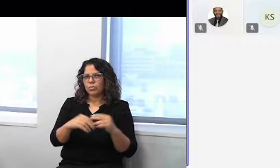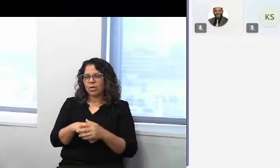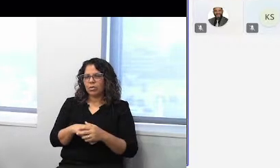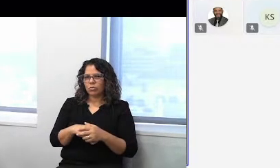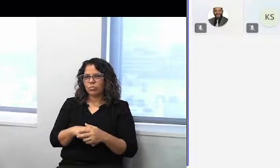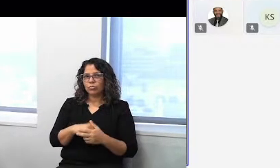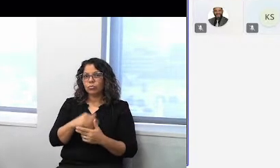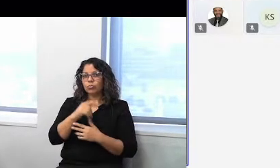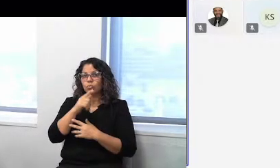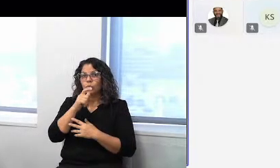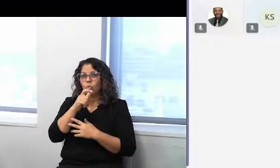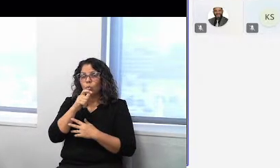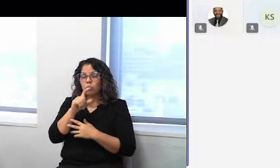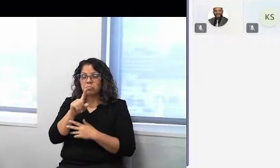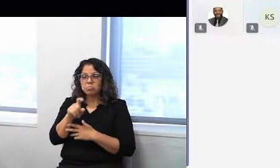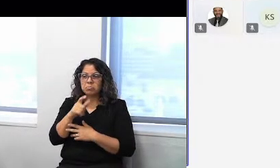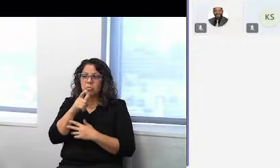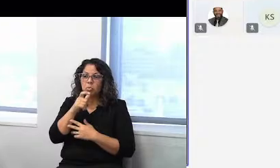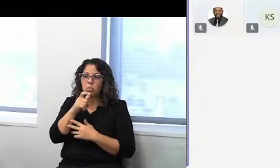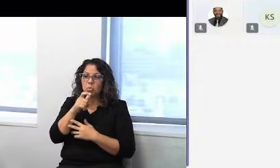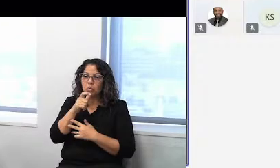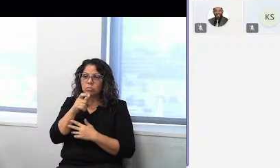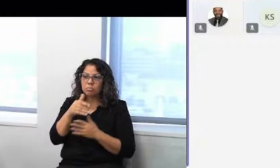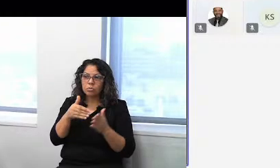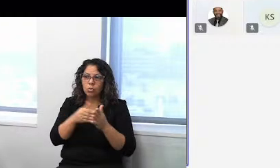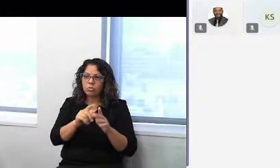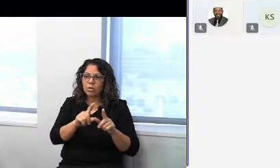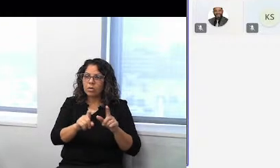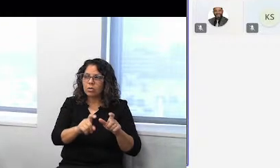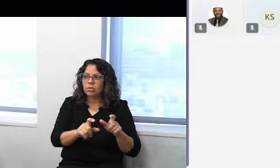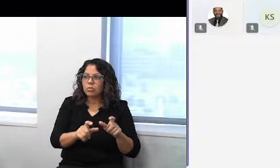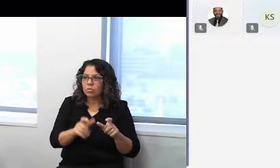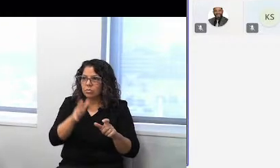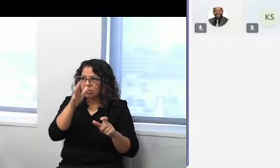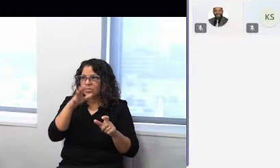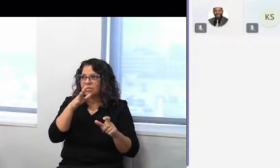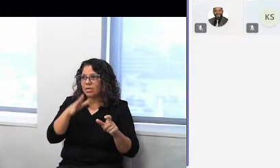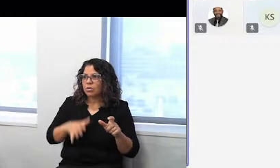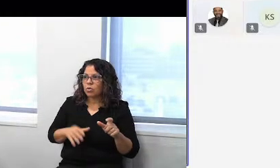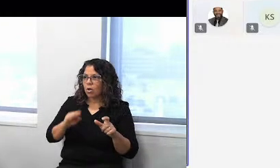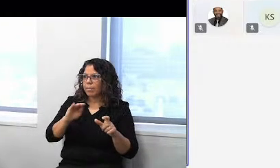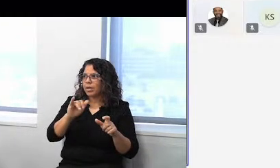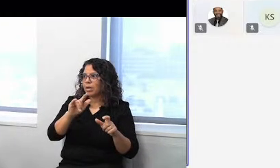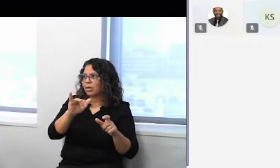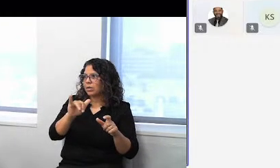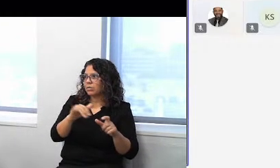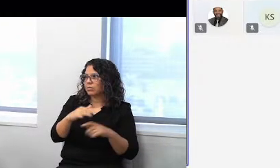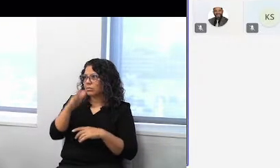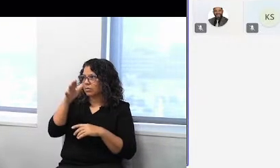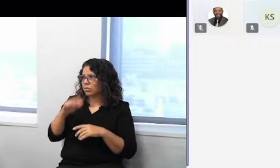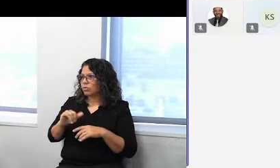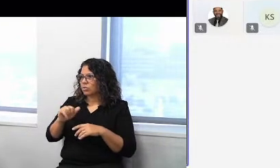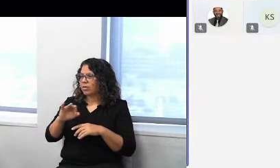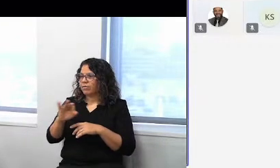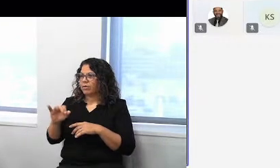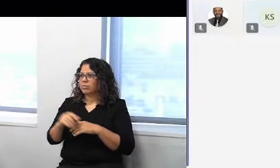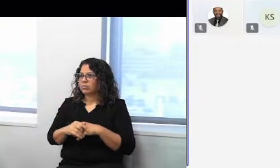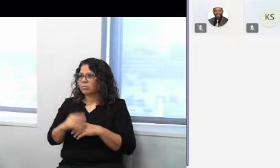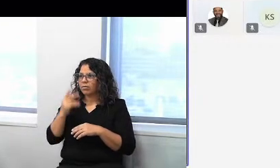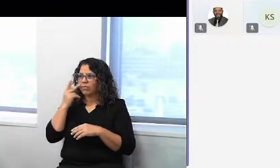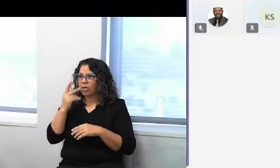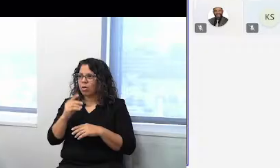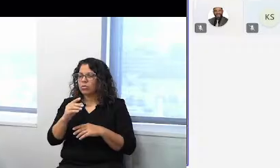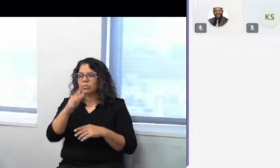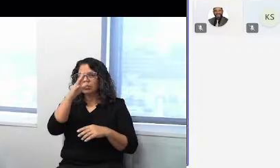Ms. Bailey and Mr. Judd. Let me see a show of hands, please. Okay, I'm seeing Ms. Mercado, and can you give me